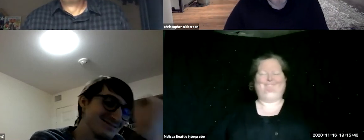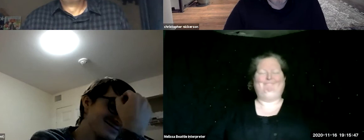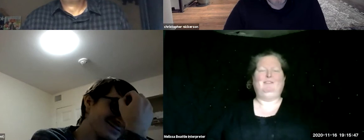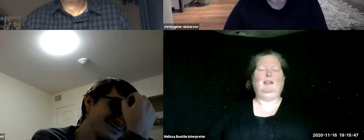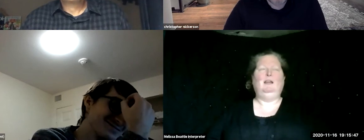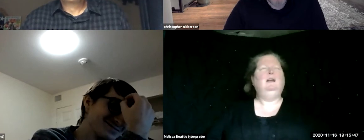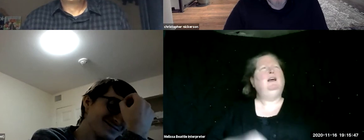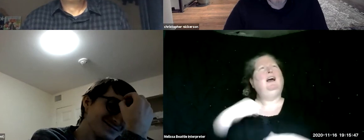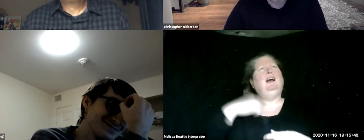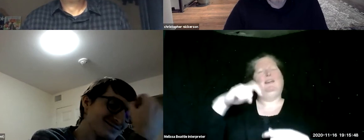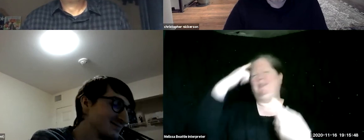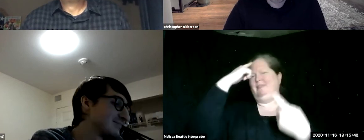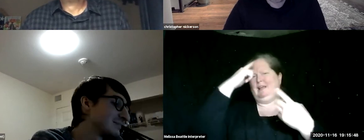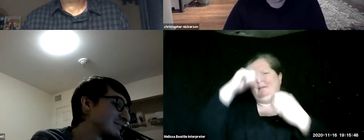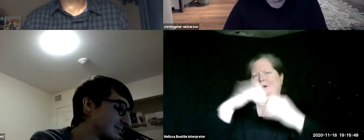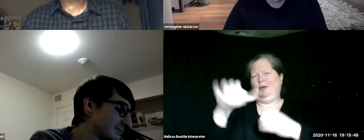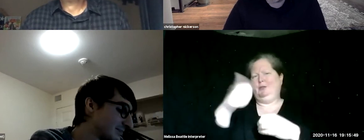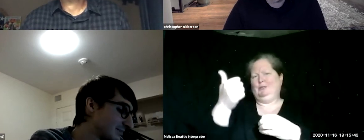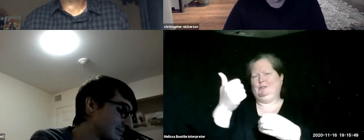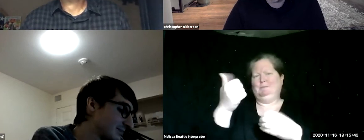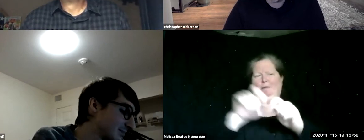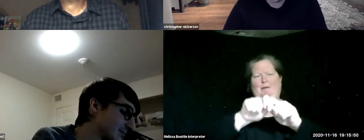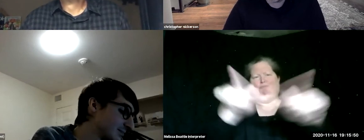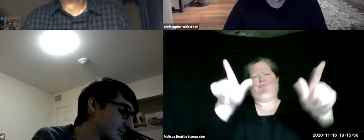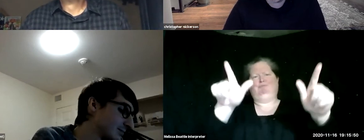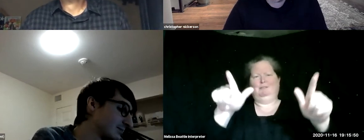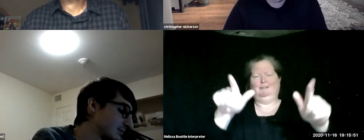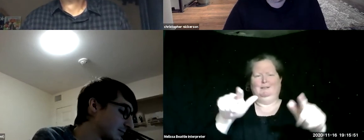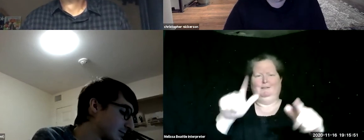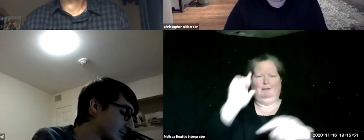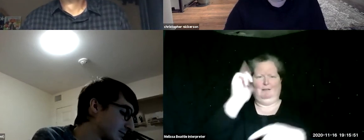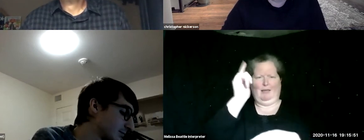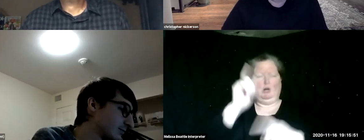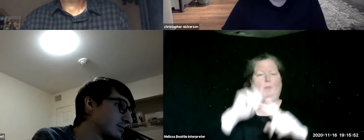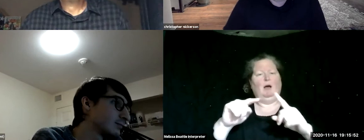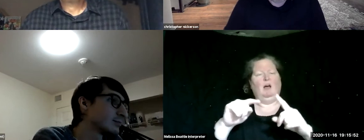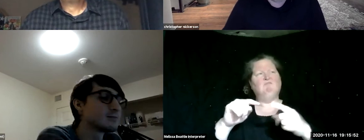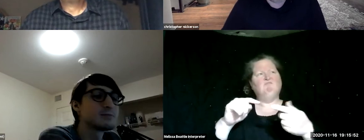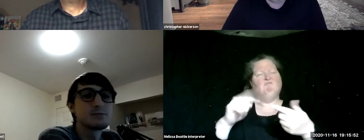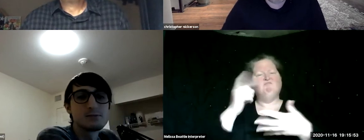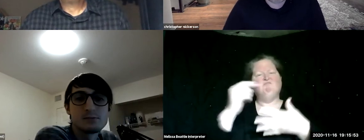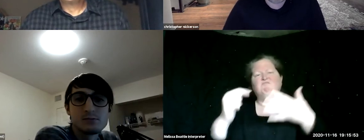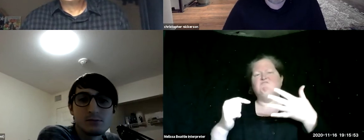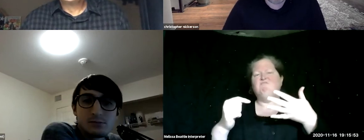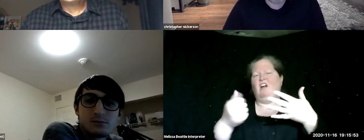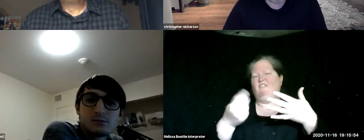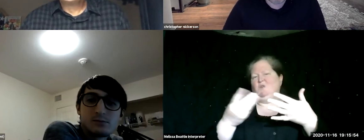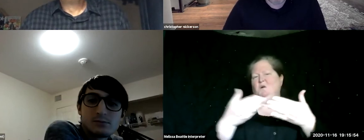I'll have to think of others that maybe I can post back out to the team. But those are the ones that I definitely check out to